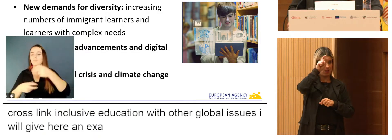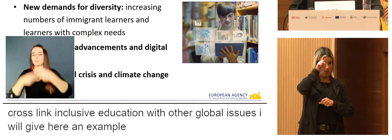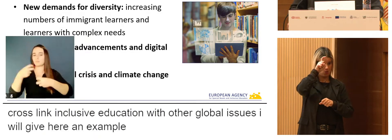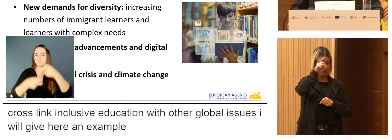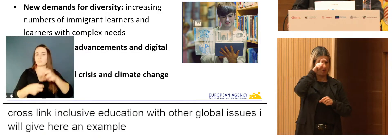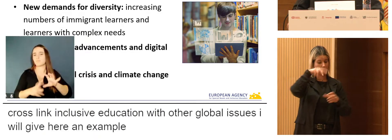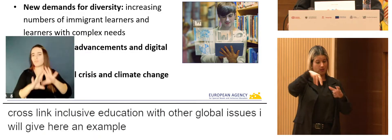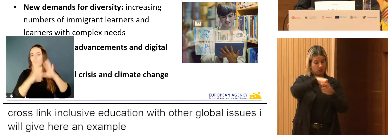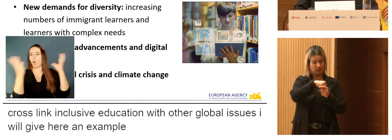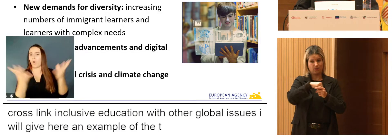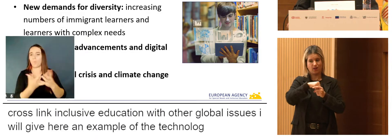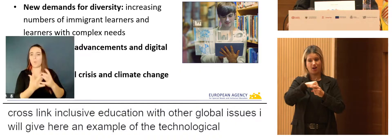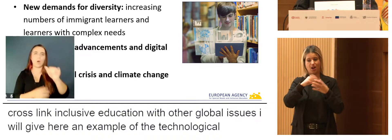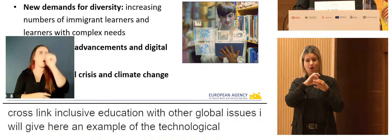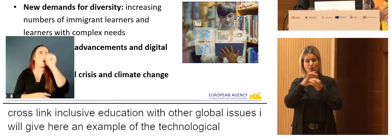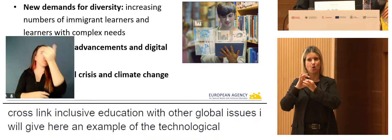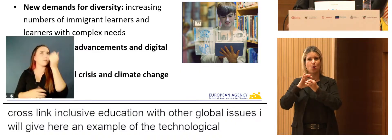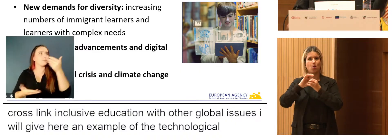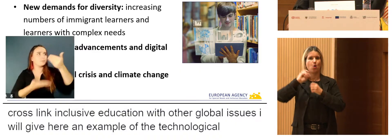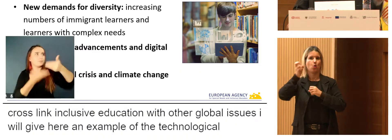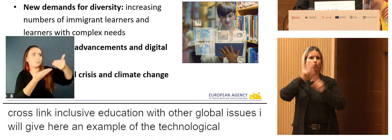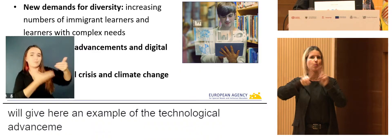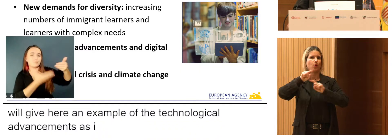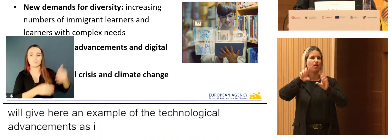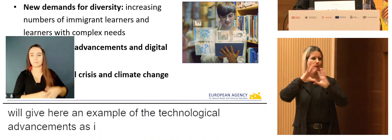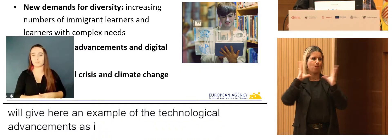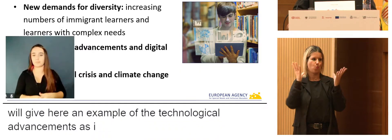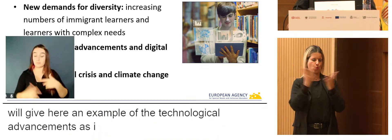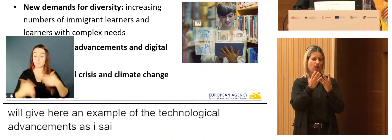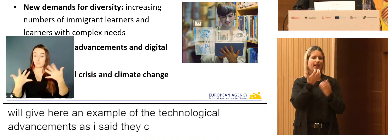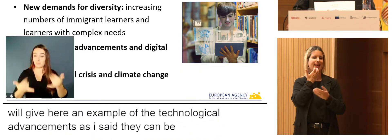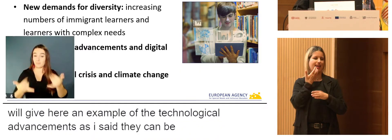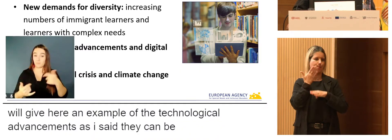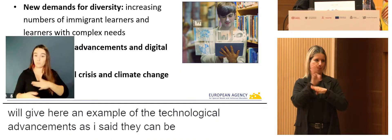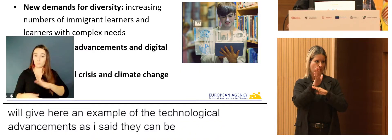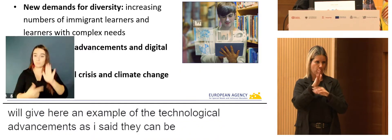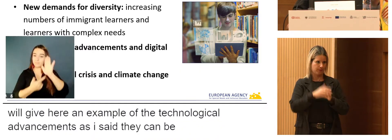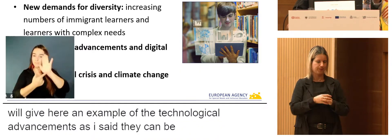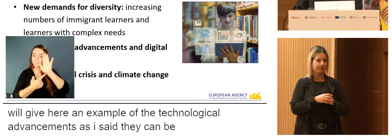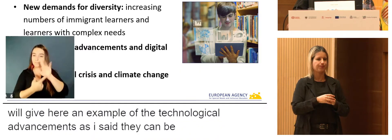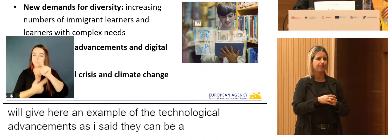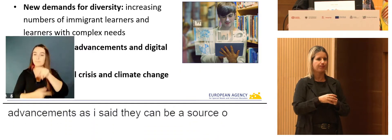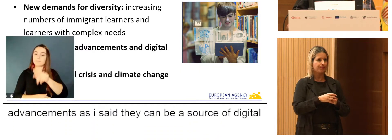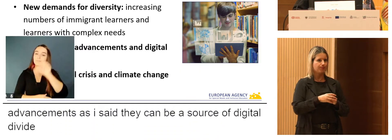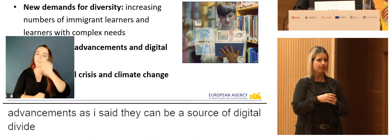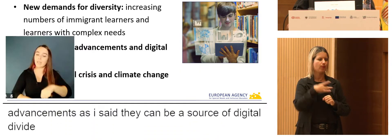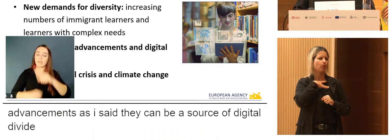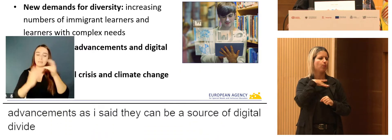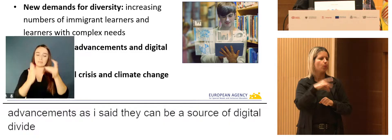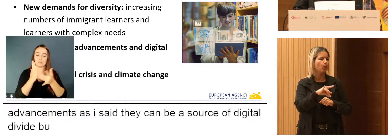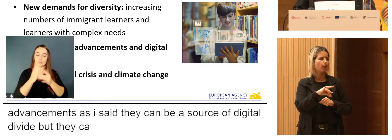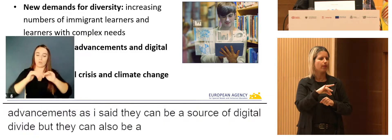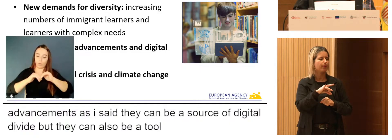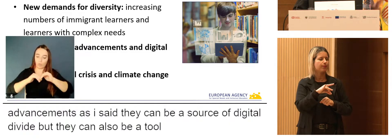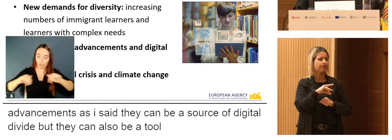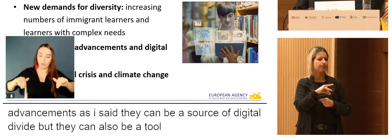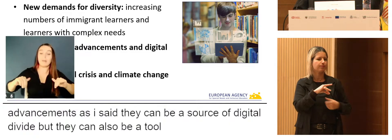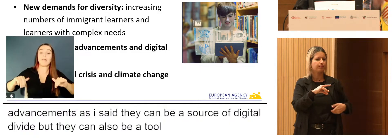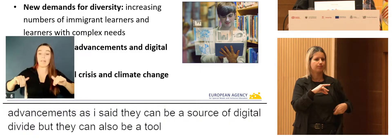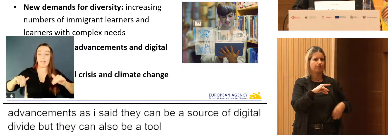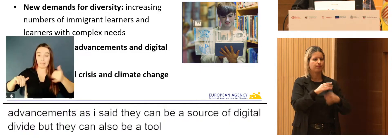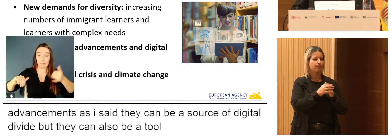the technological advancements. As I said, they can be a source of digital divide, but they can also be a tool. I'm now,